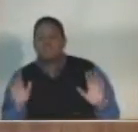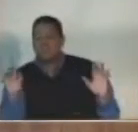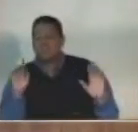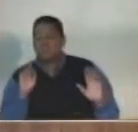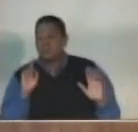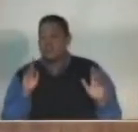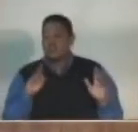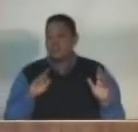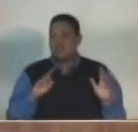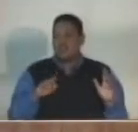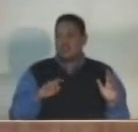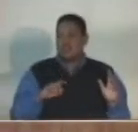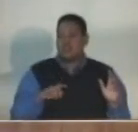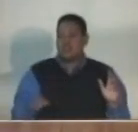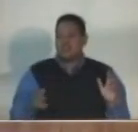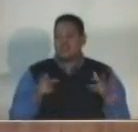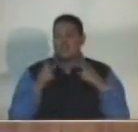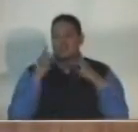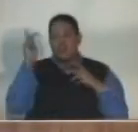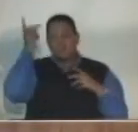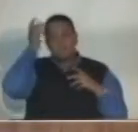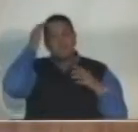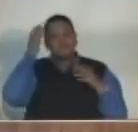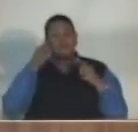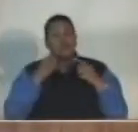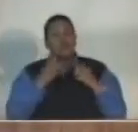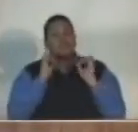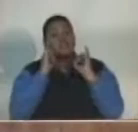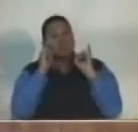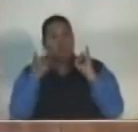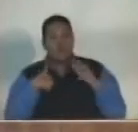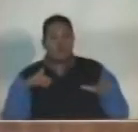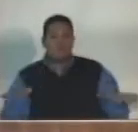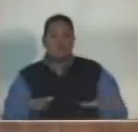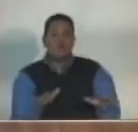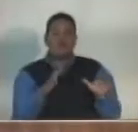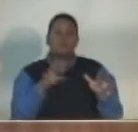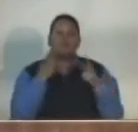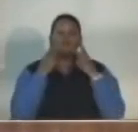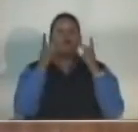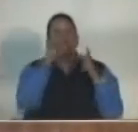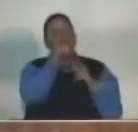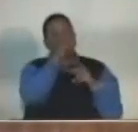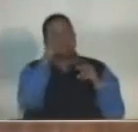called, the Prime Minister instructed, and we are performing.